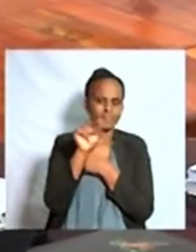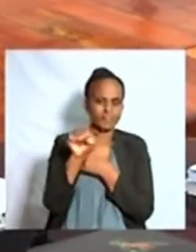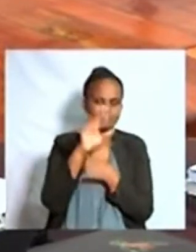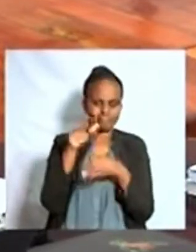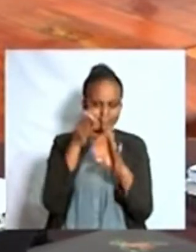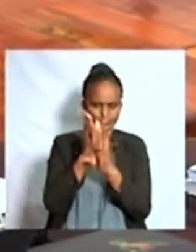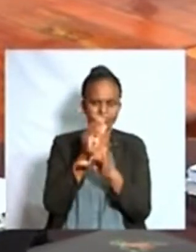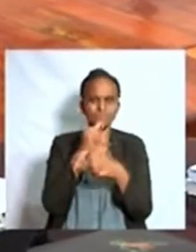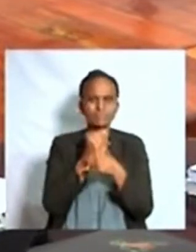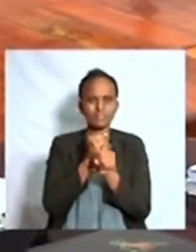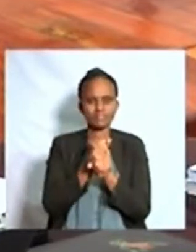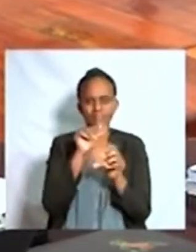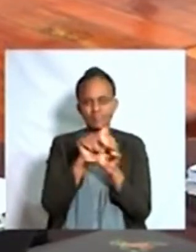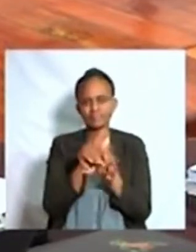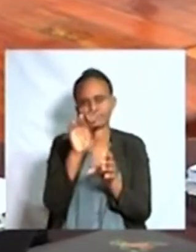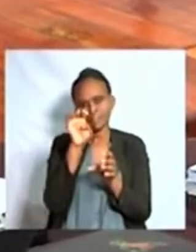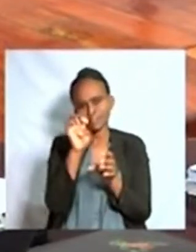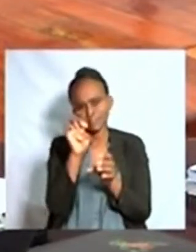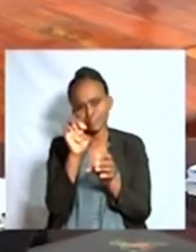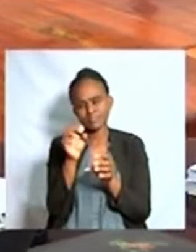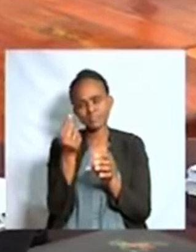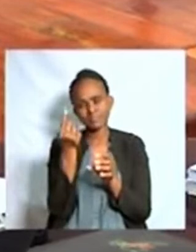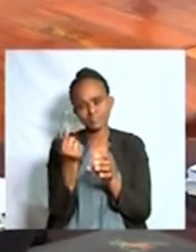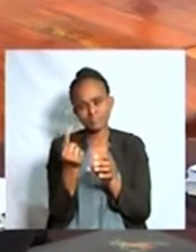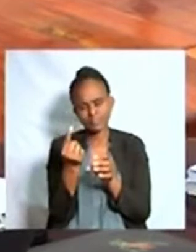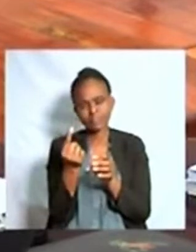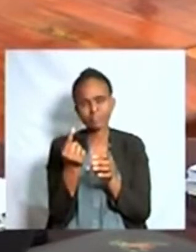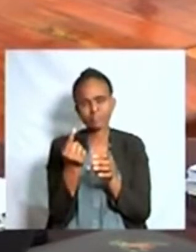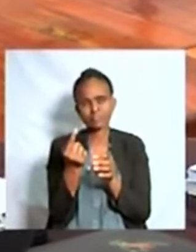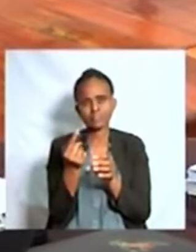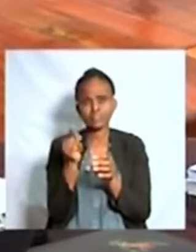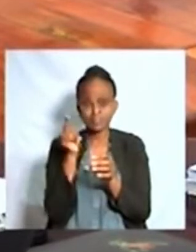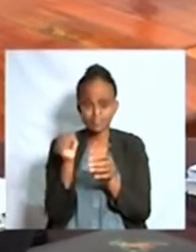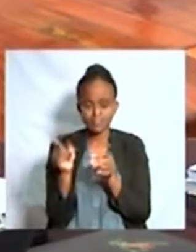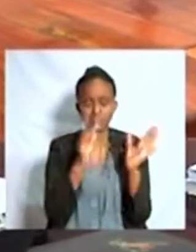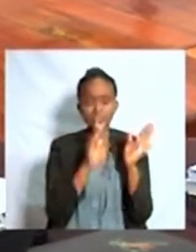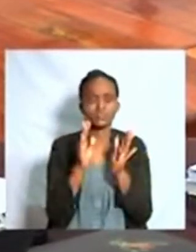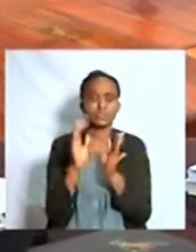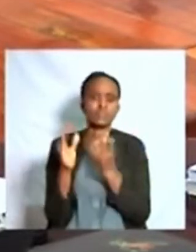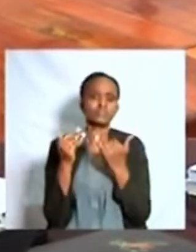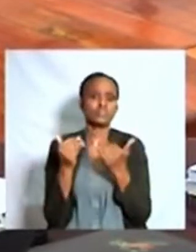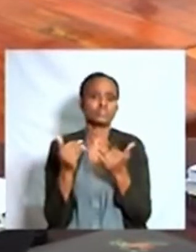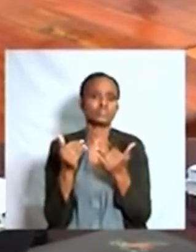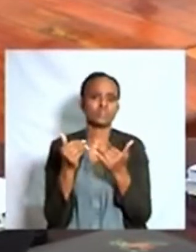to Appendix E1. As a remedial measure,